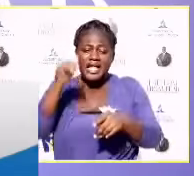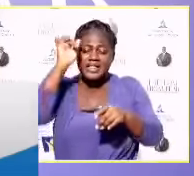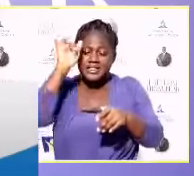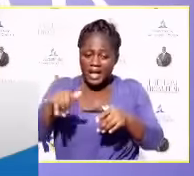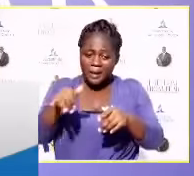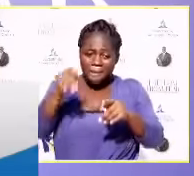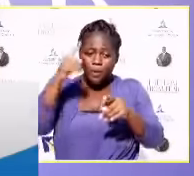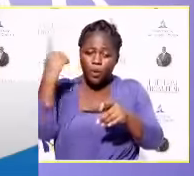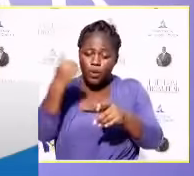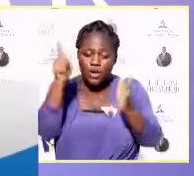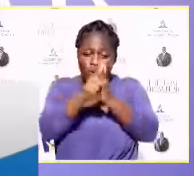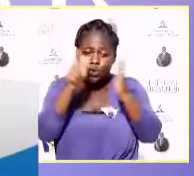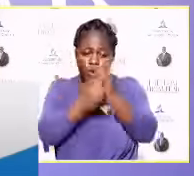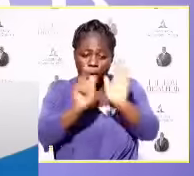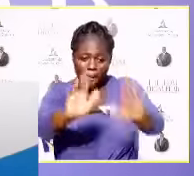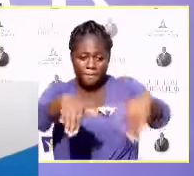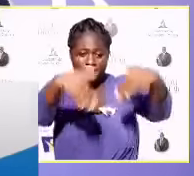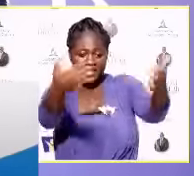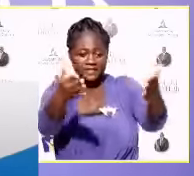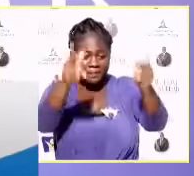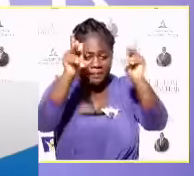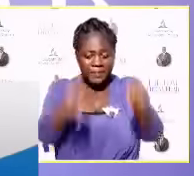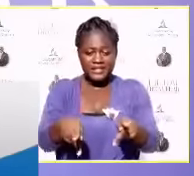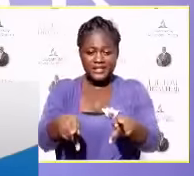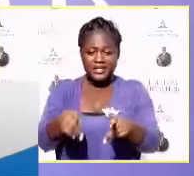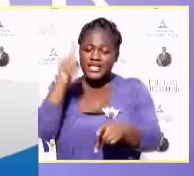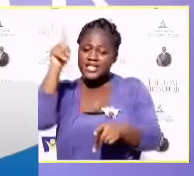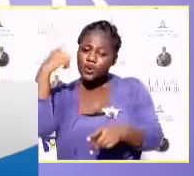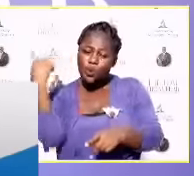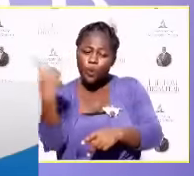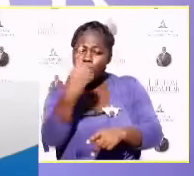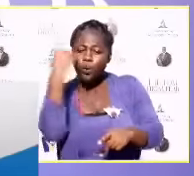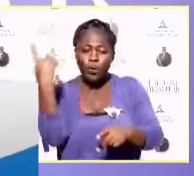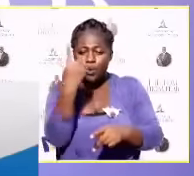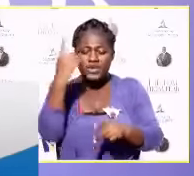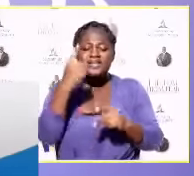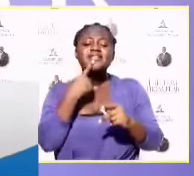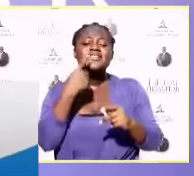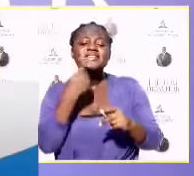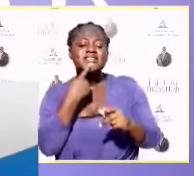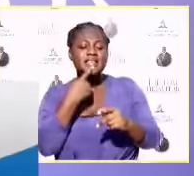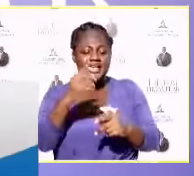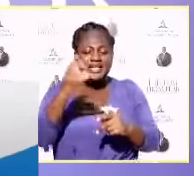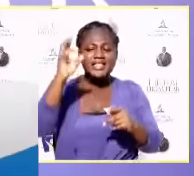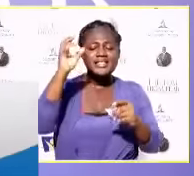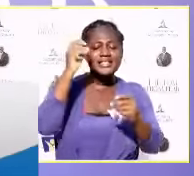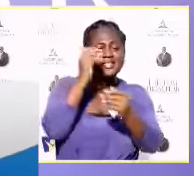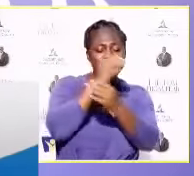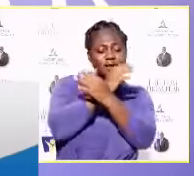lawgiver. He said, the seventh day, is the